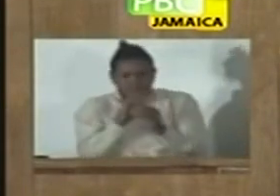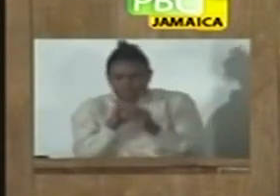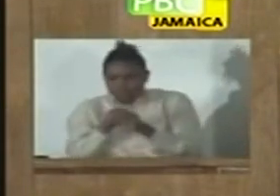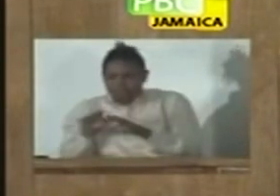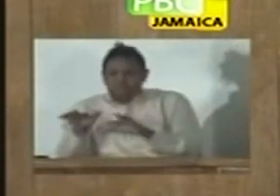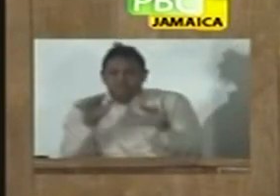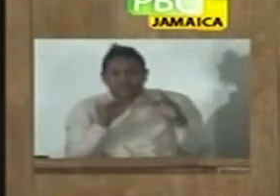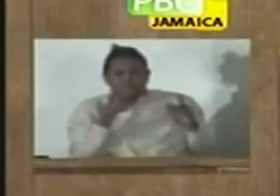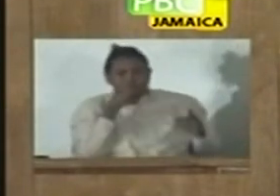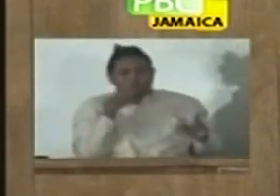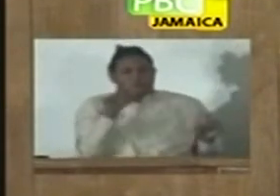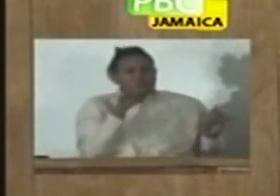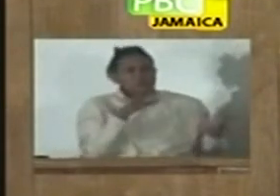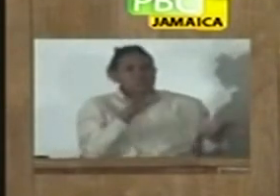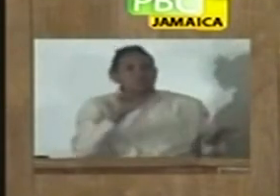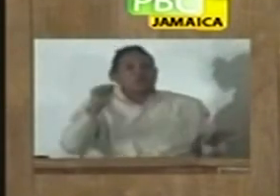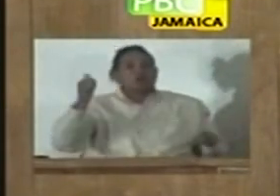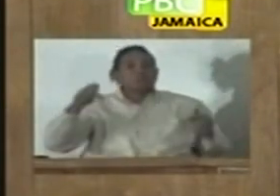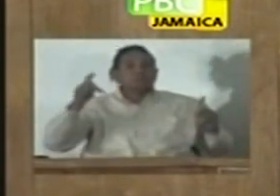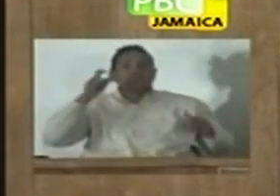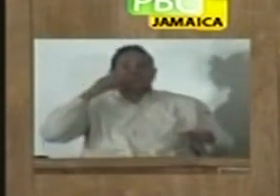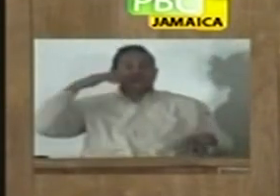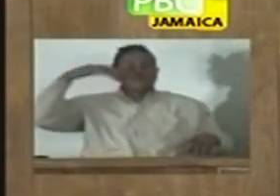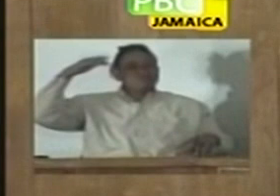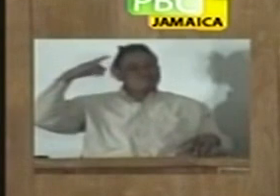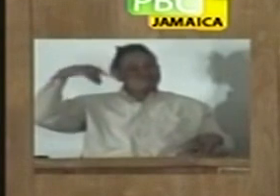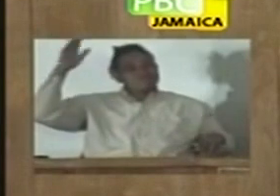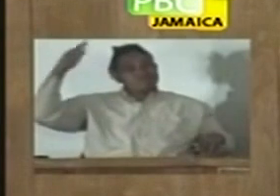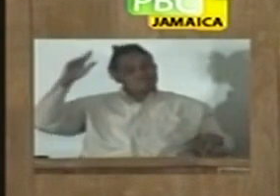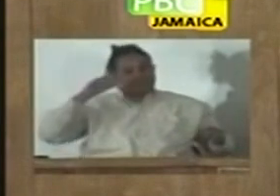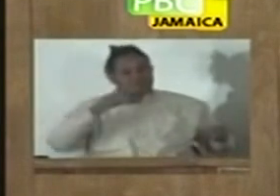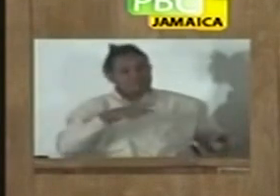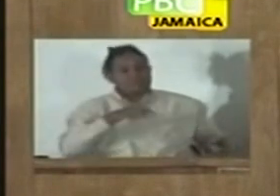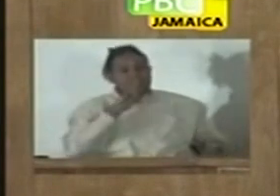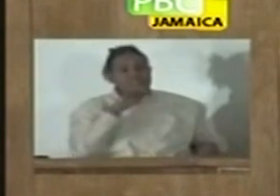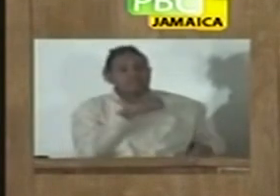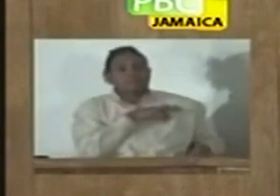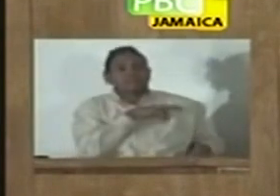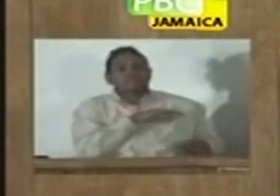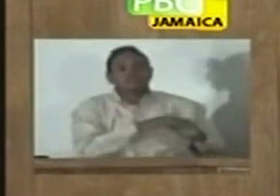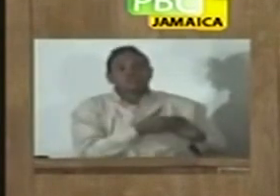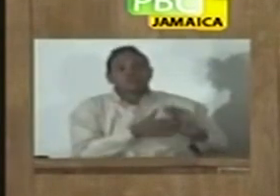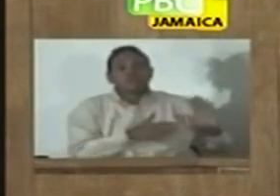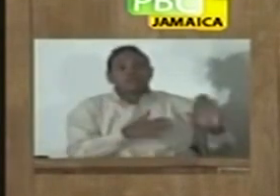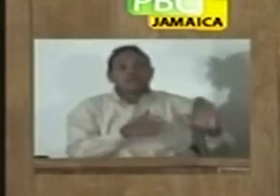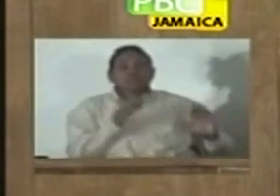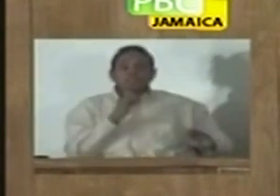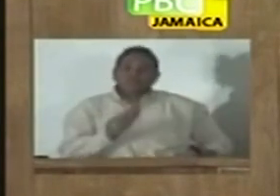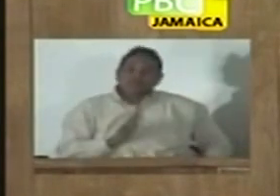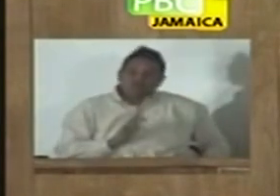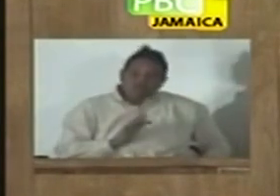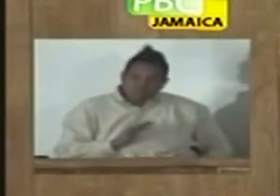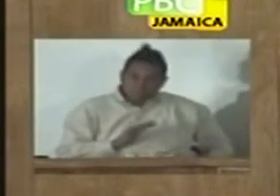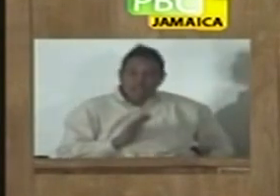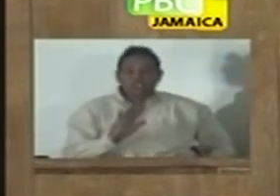were despised by others up north, has benefited Jamaica